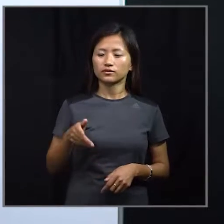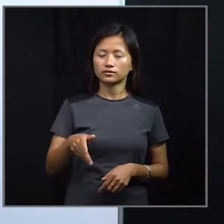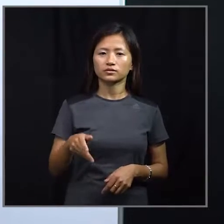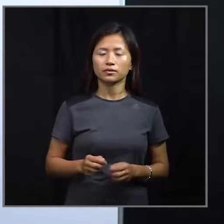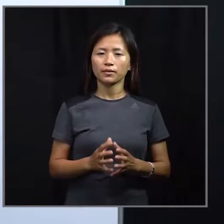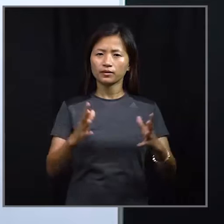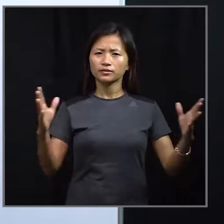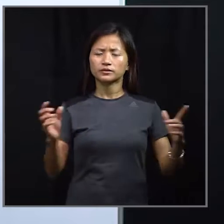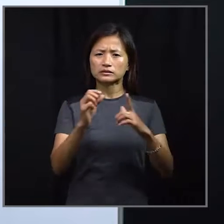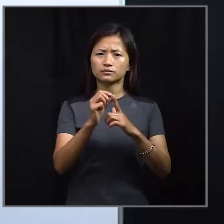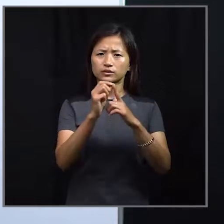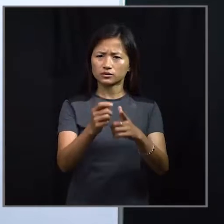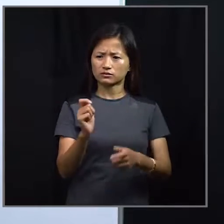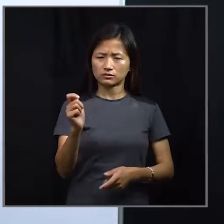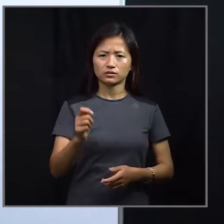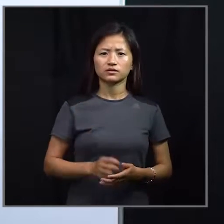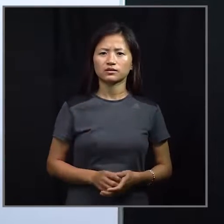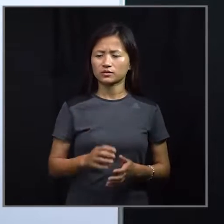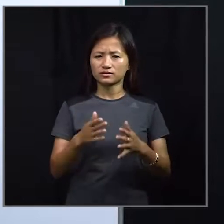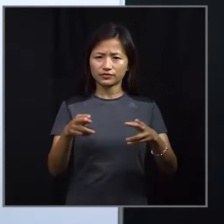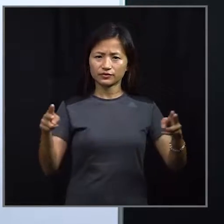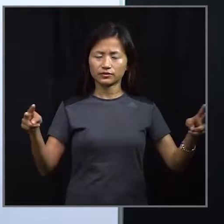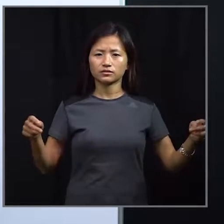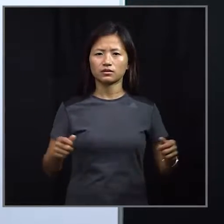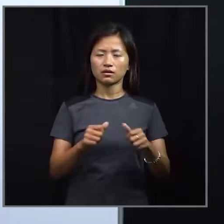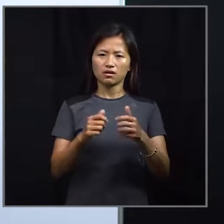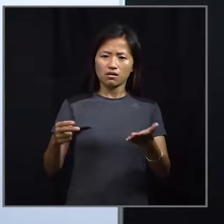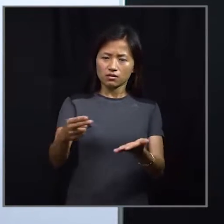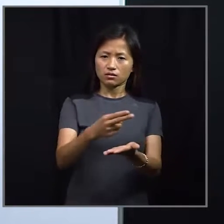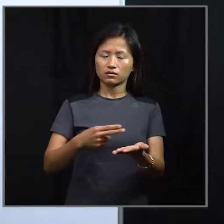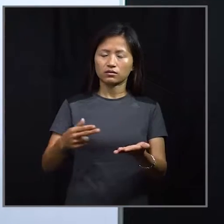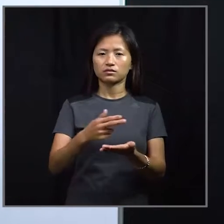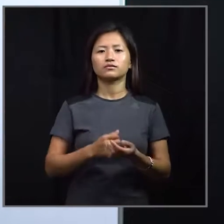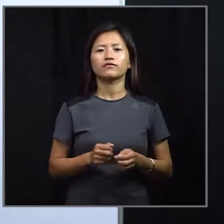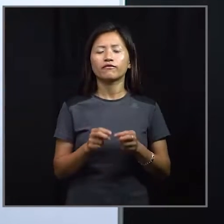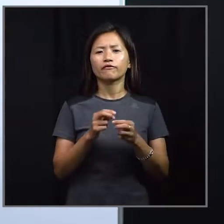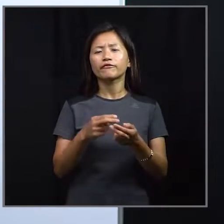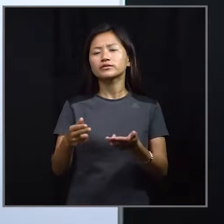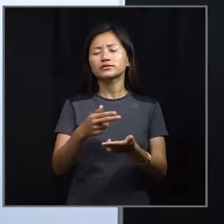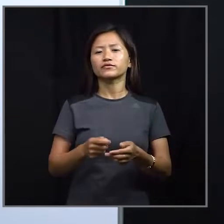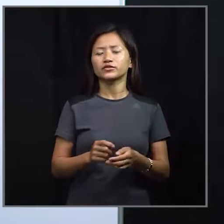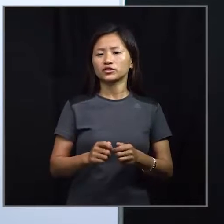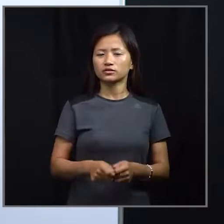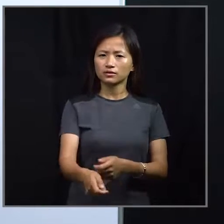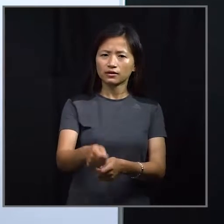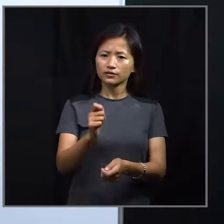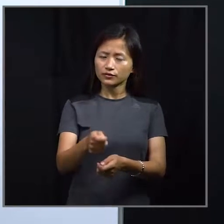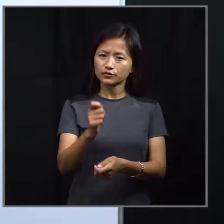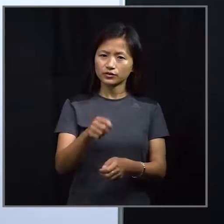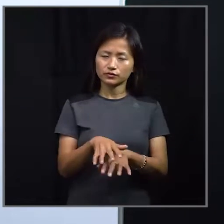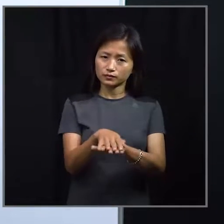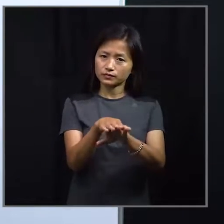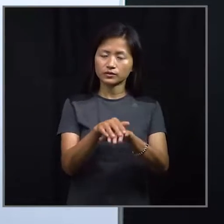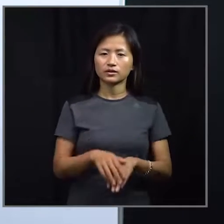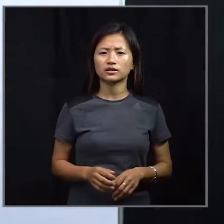many production units. Some will go to industry, some will go to agricultural field, as I mentioned earlier. Some will go for fishing, some will go